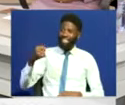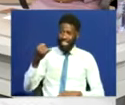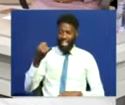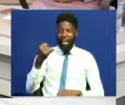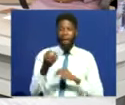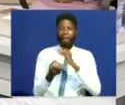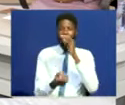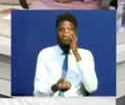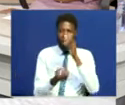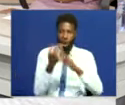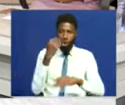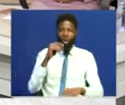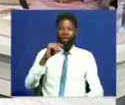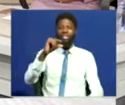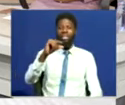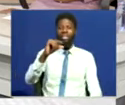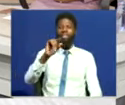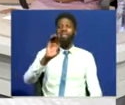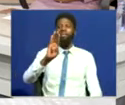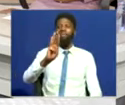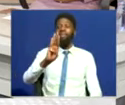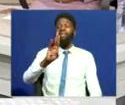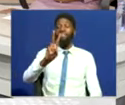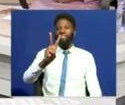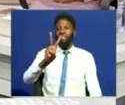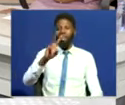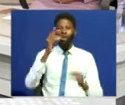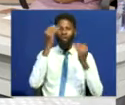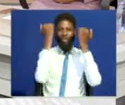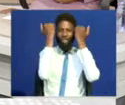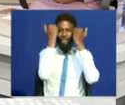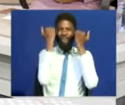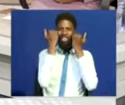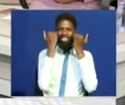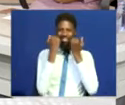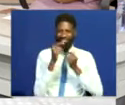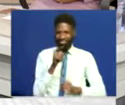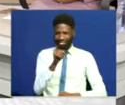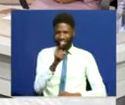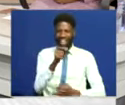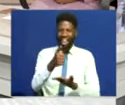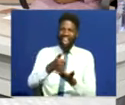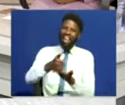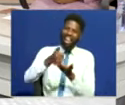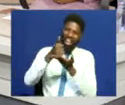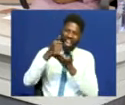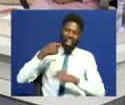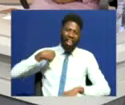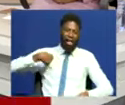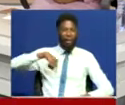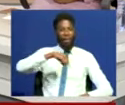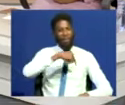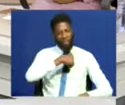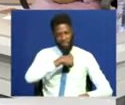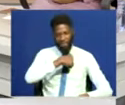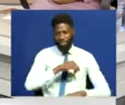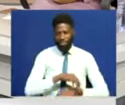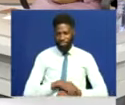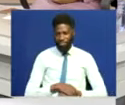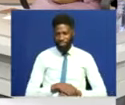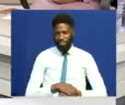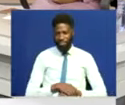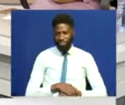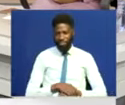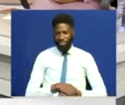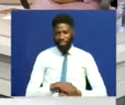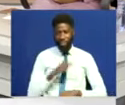And this is one avenue that is going to help us so that the cases are dealt with within the shortest time